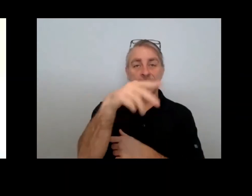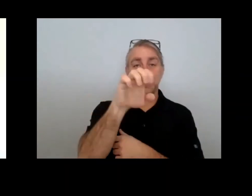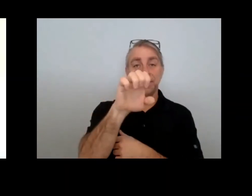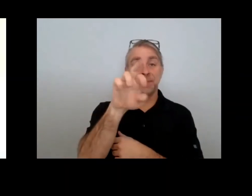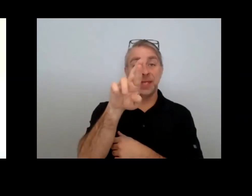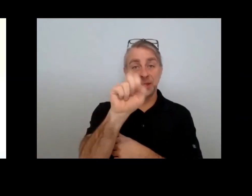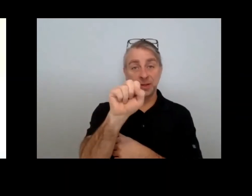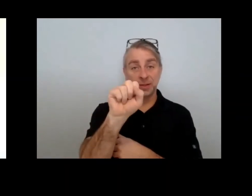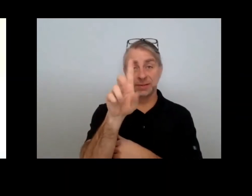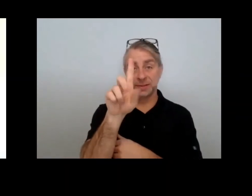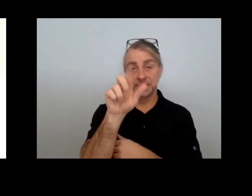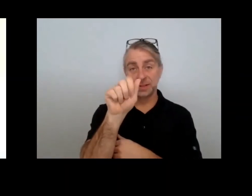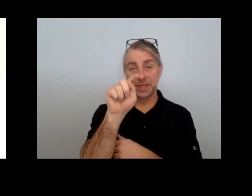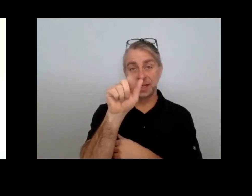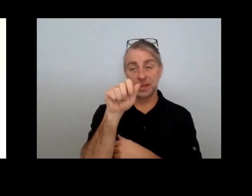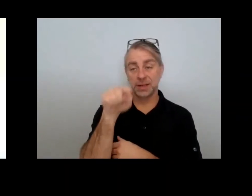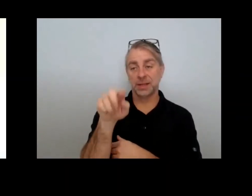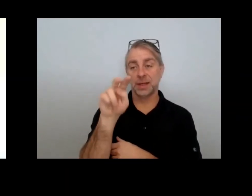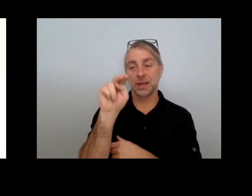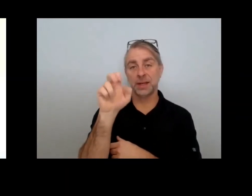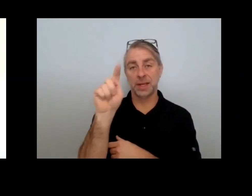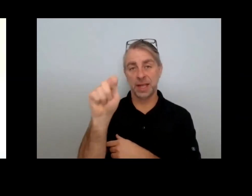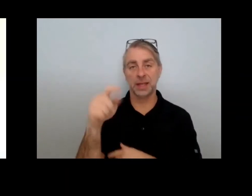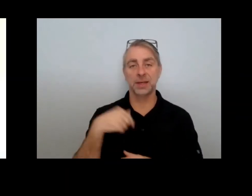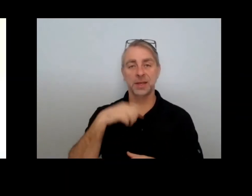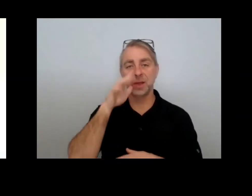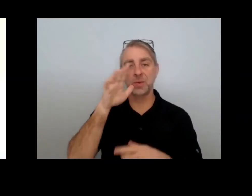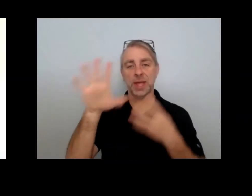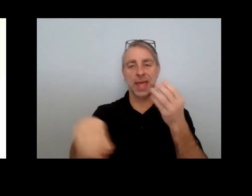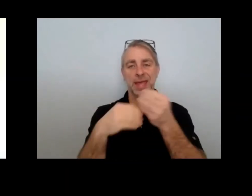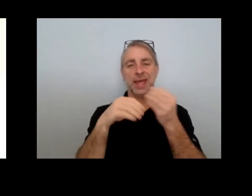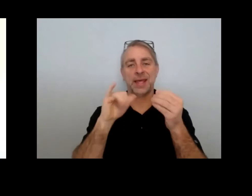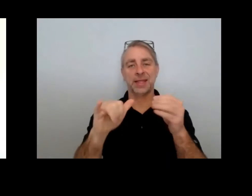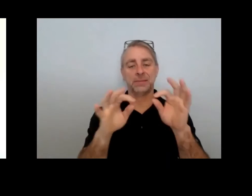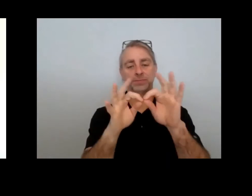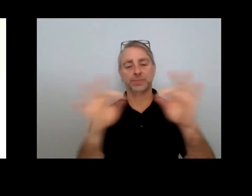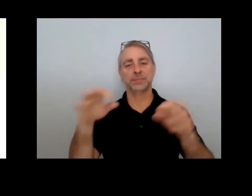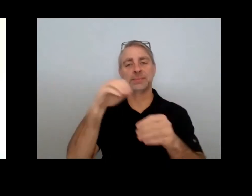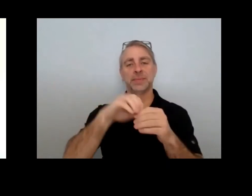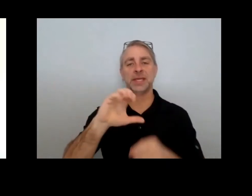peersdata.net, and we will put that into the chat.